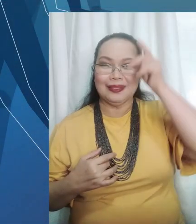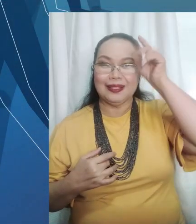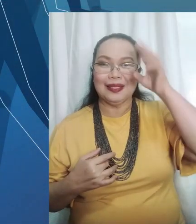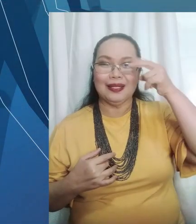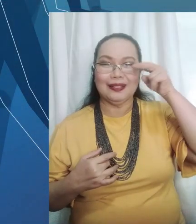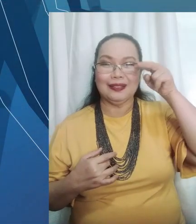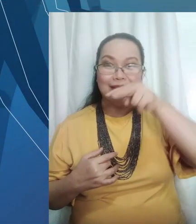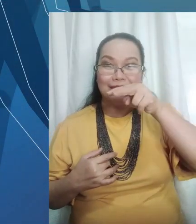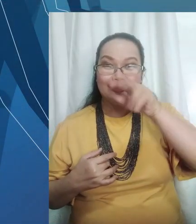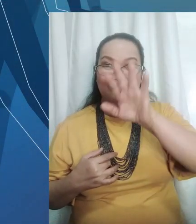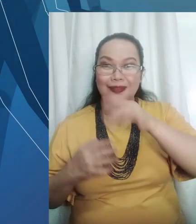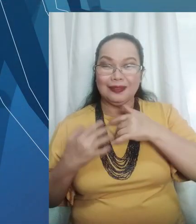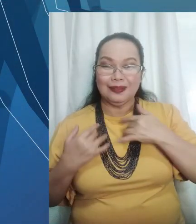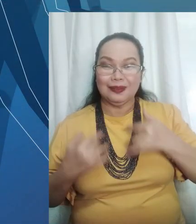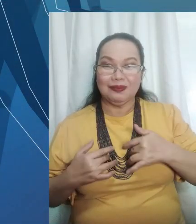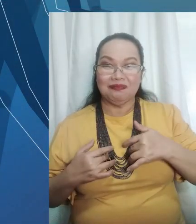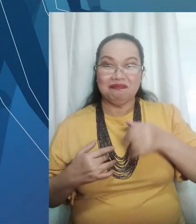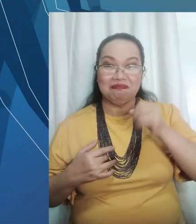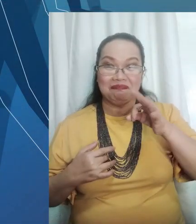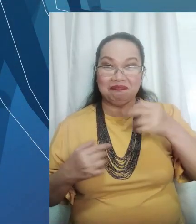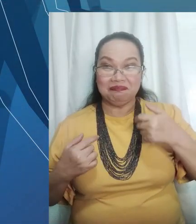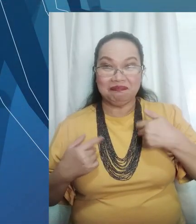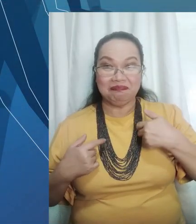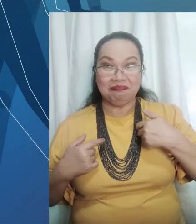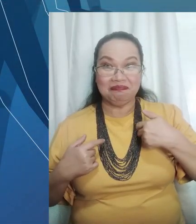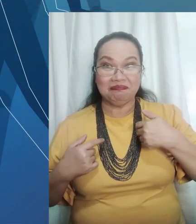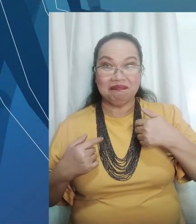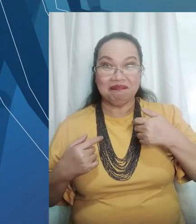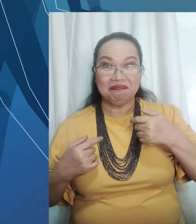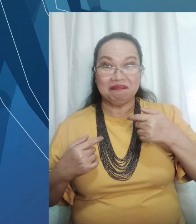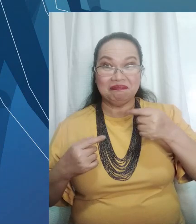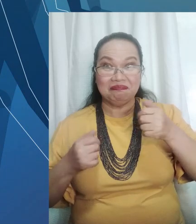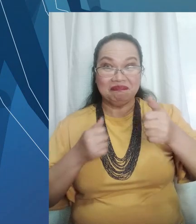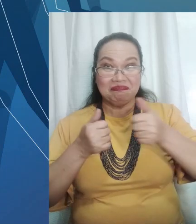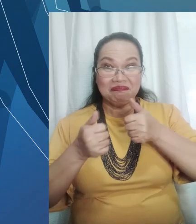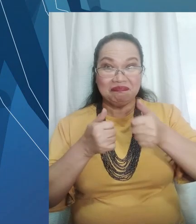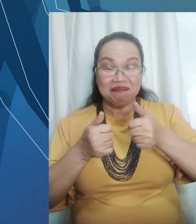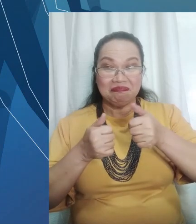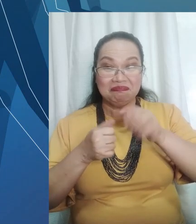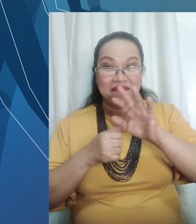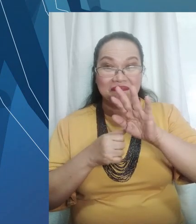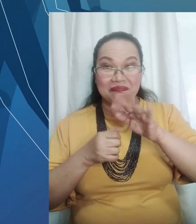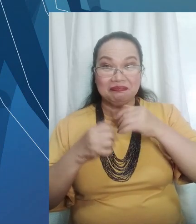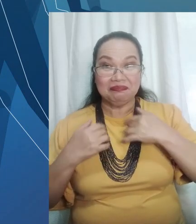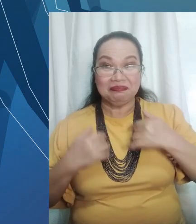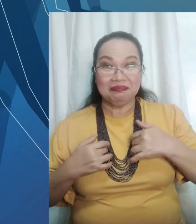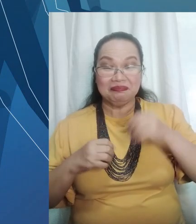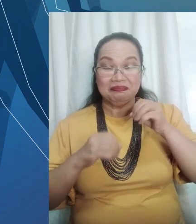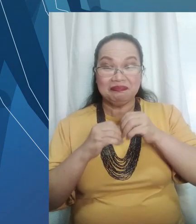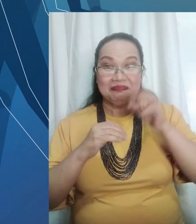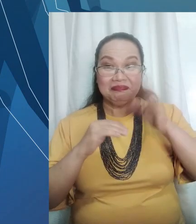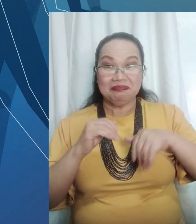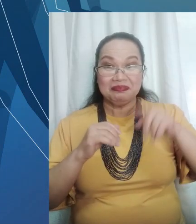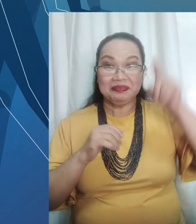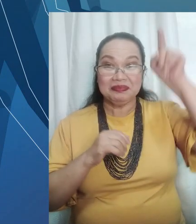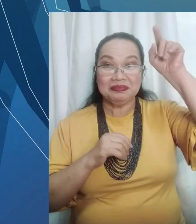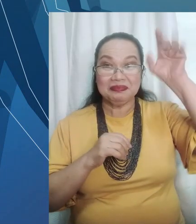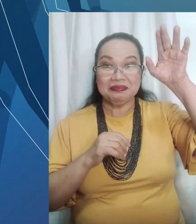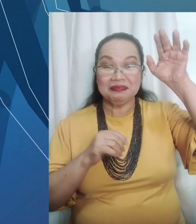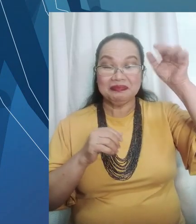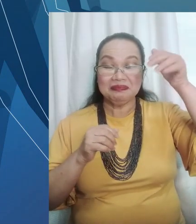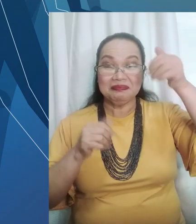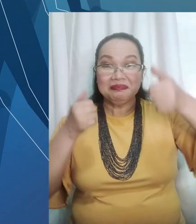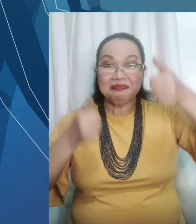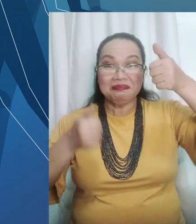he has a real rival in your heart, capturing your devotions more than your love for